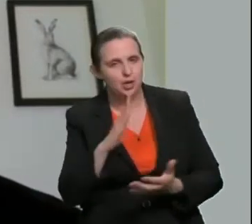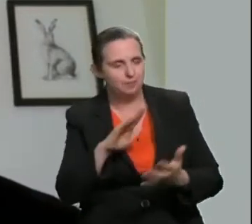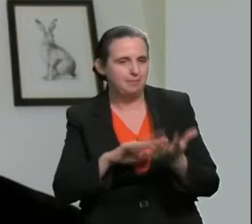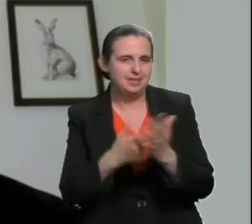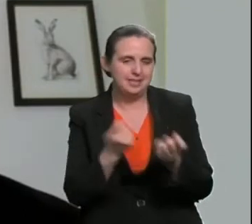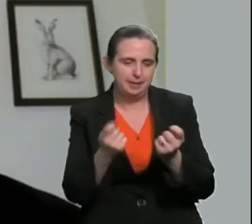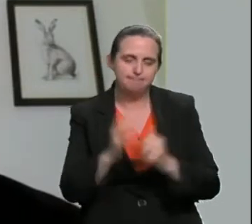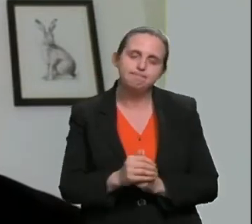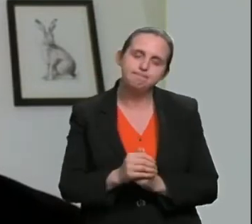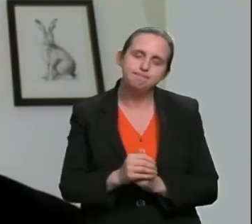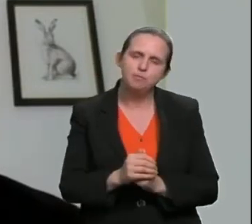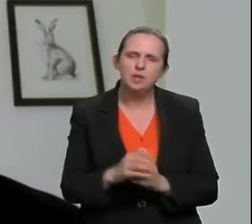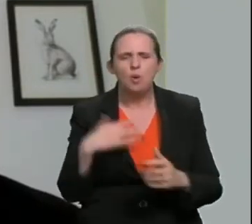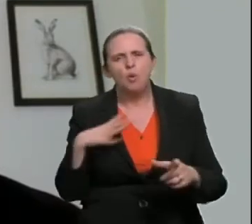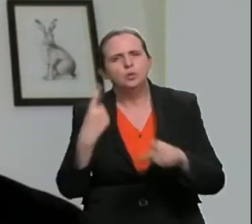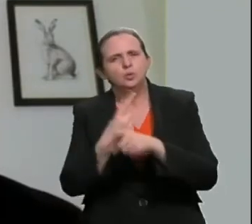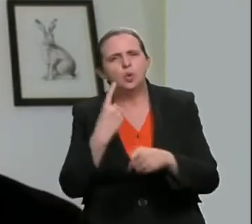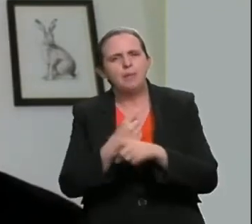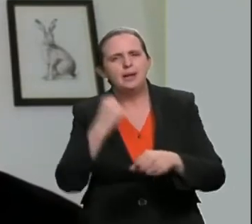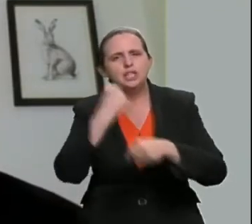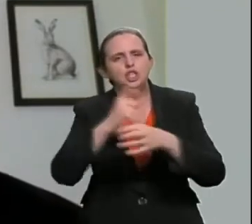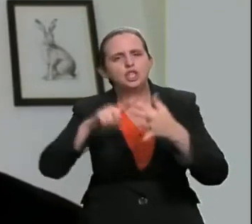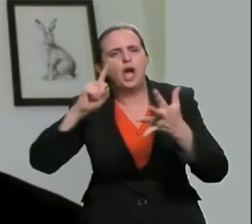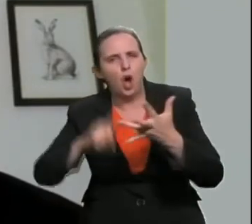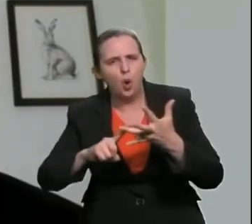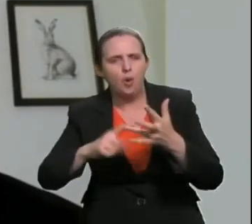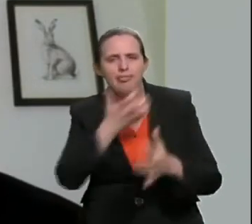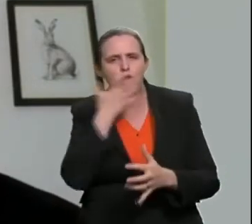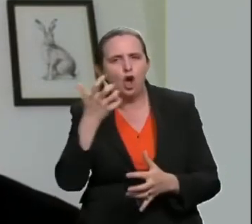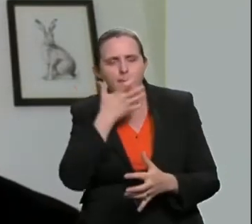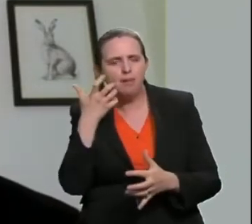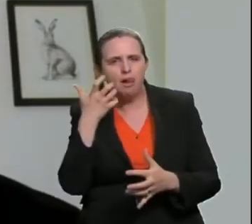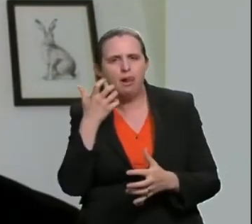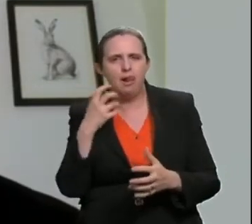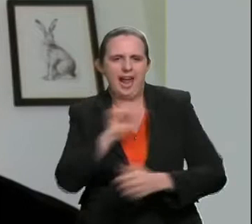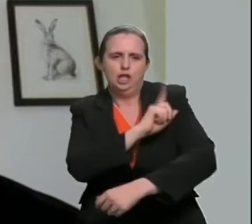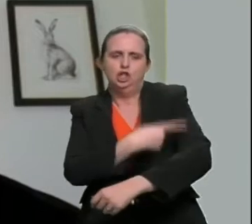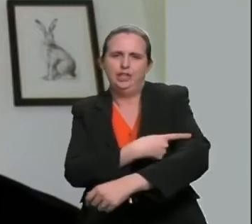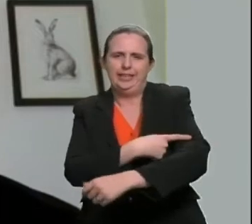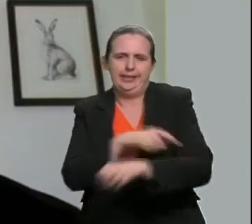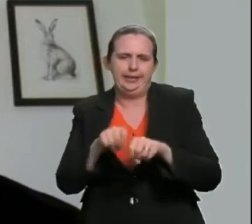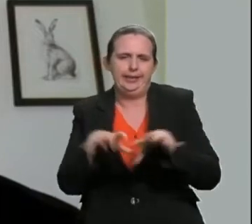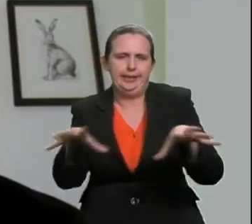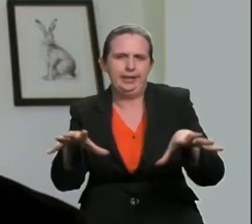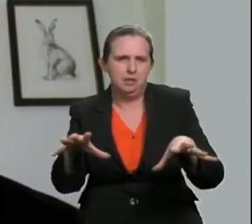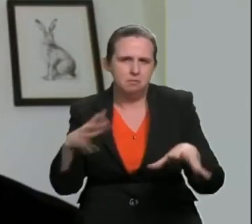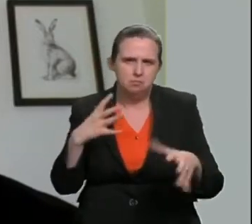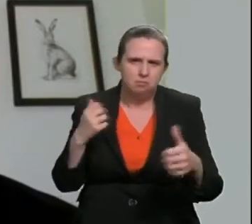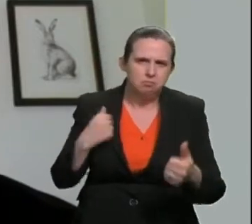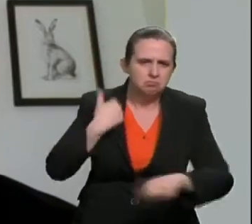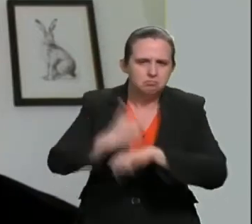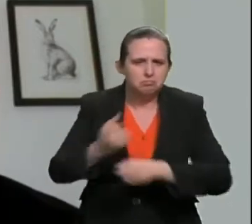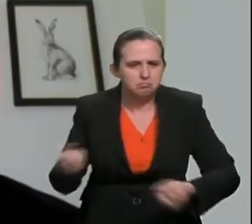of geothermal heat and energy in places like Crewe. Will the Prime Minister meet with me to discuss how we can ensure geothermal helps us build